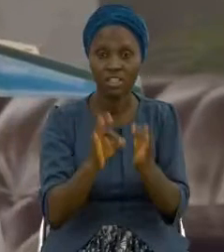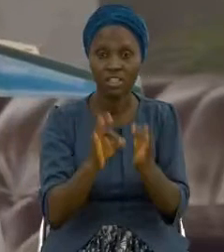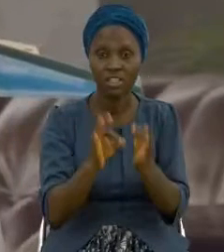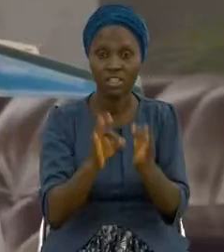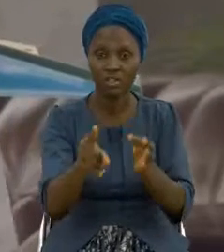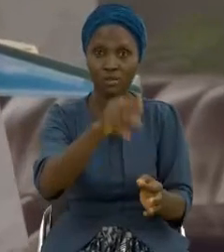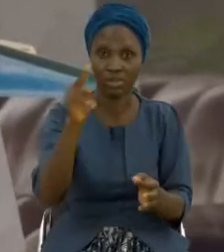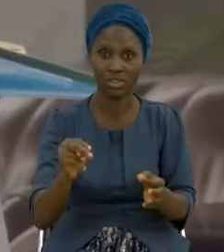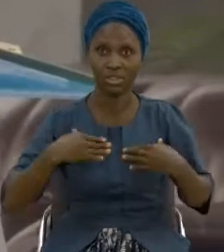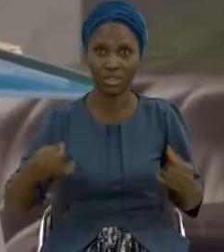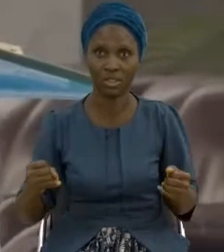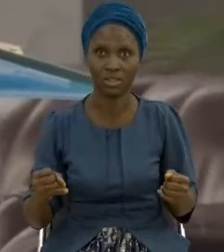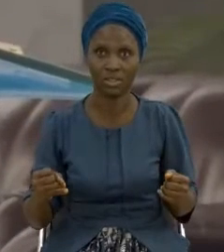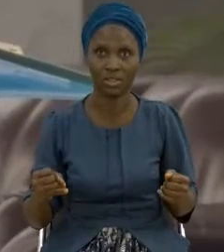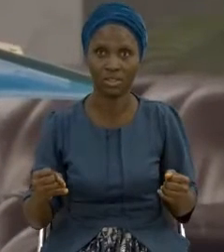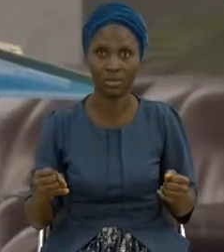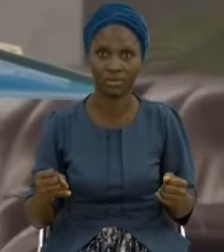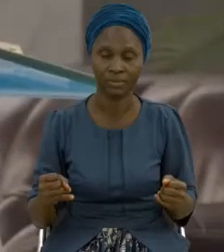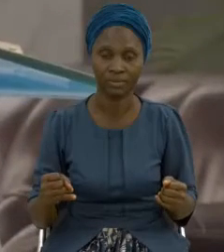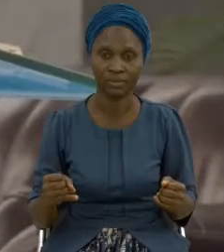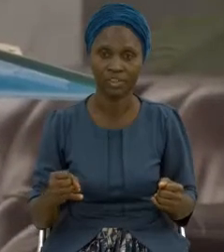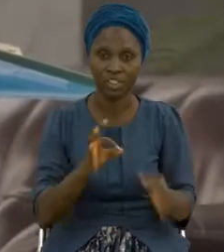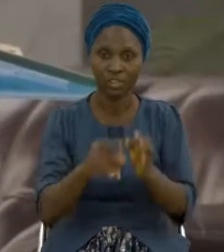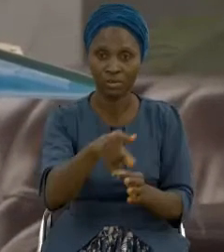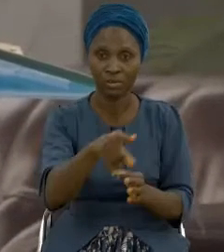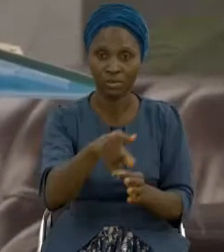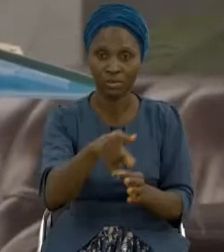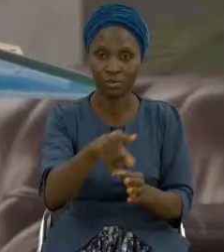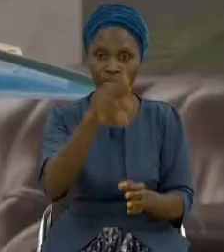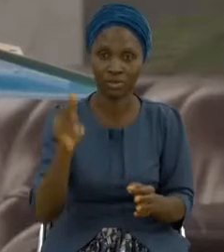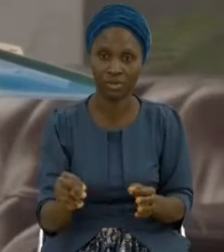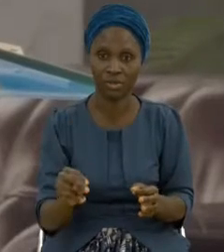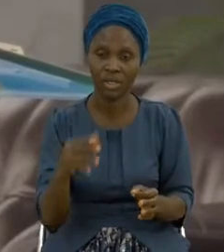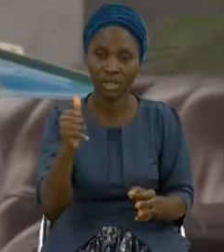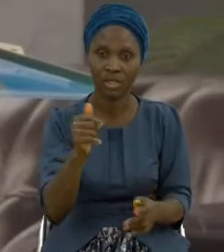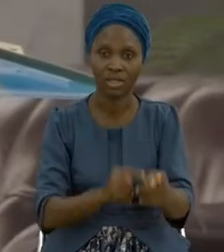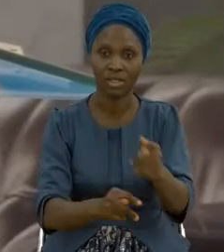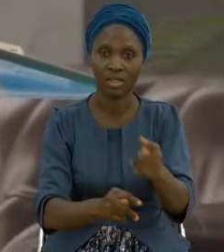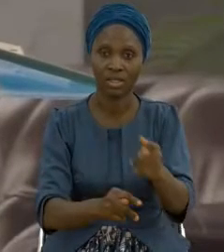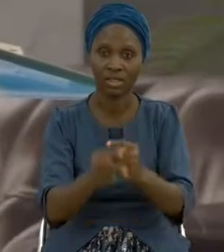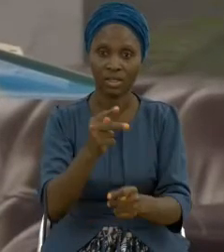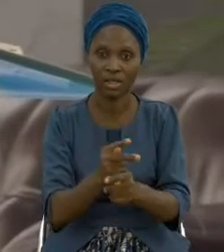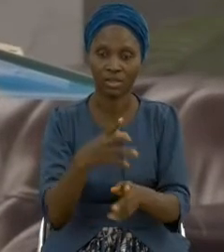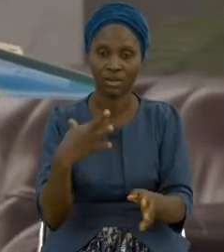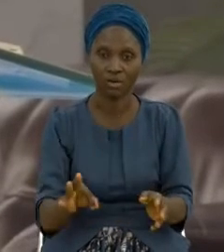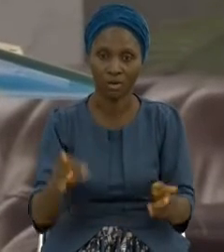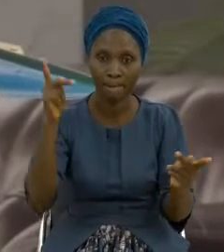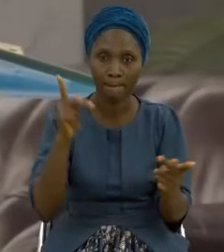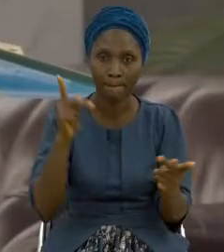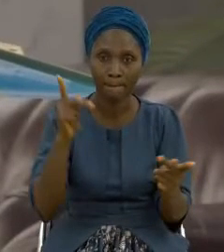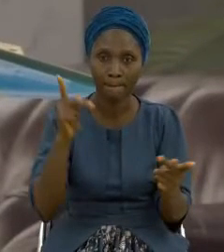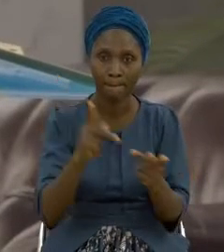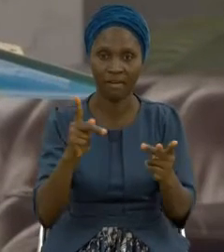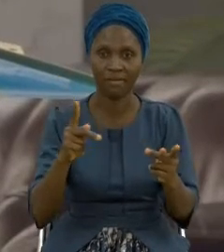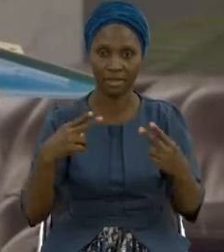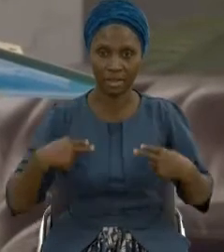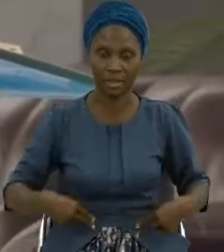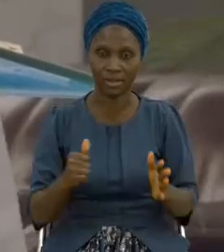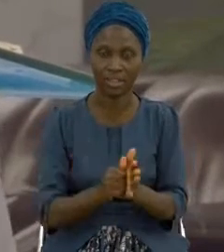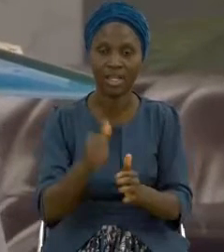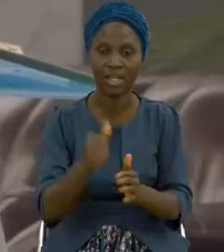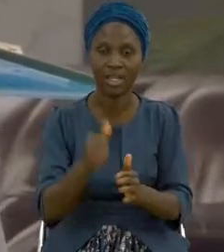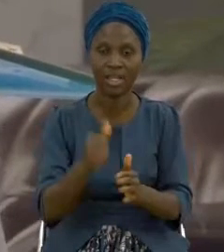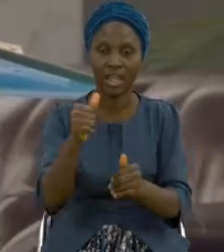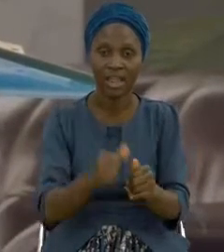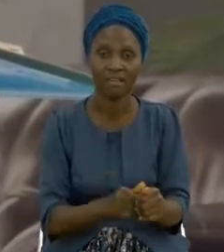need a kind of perfect health, that every day you wake up in the health and the strength